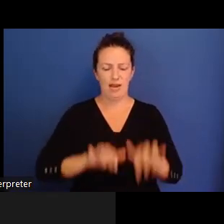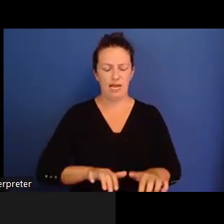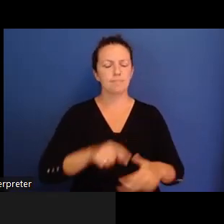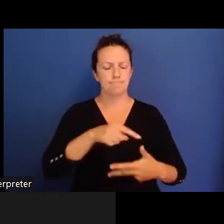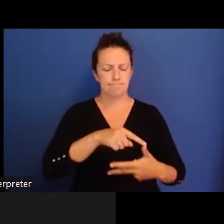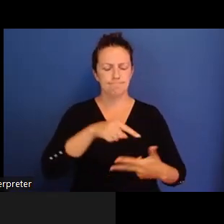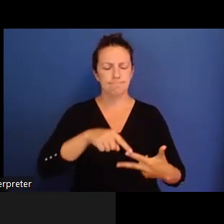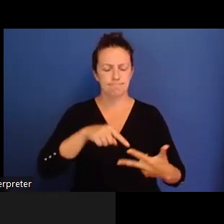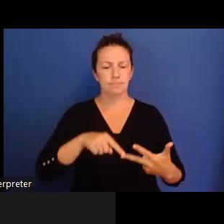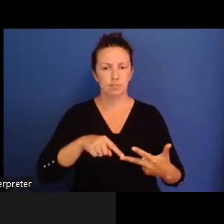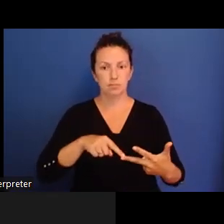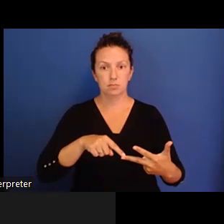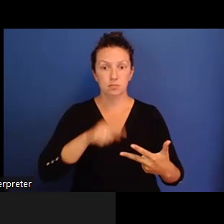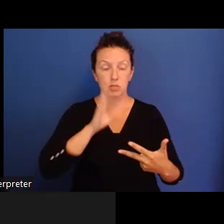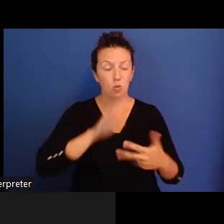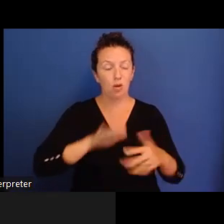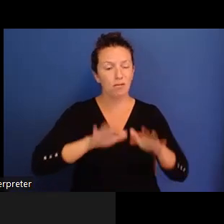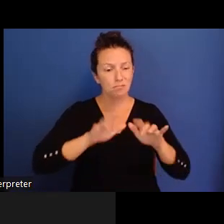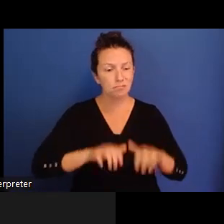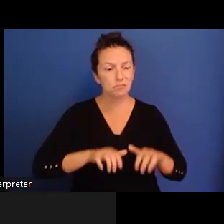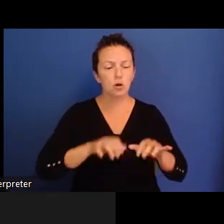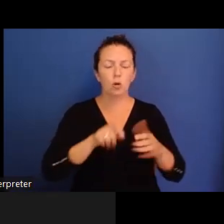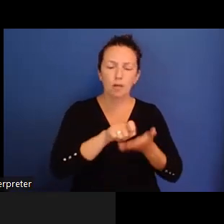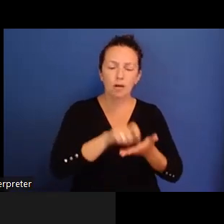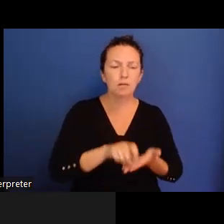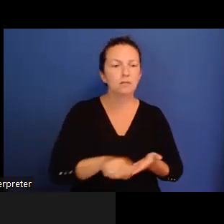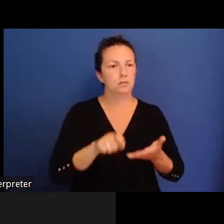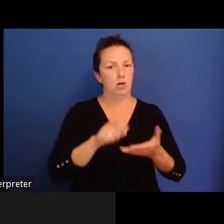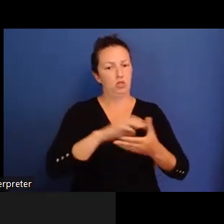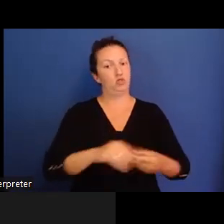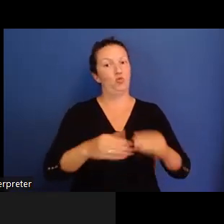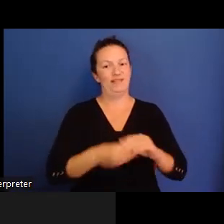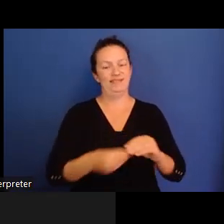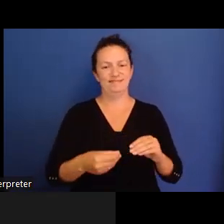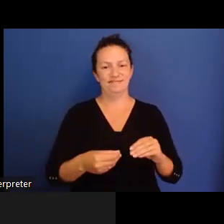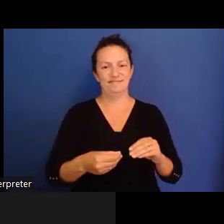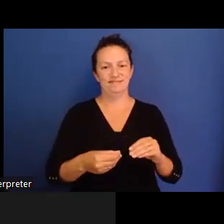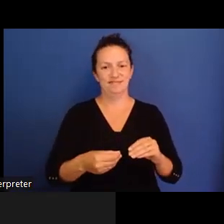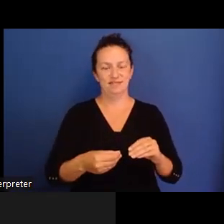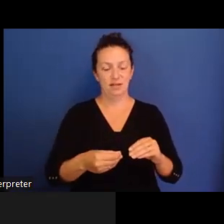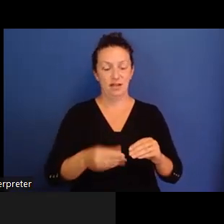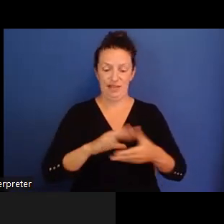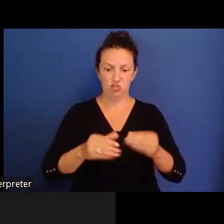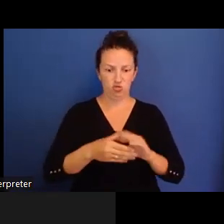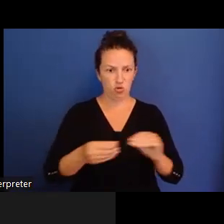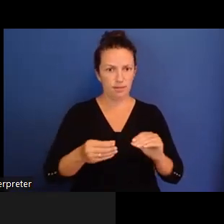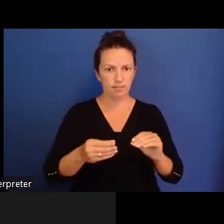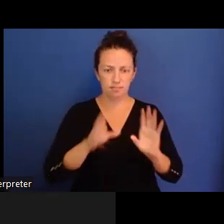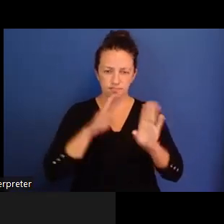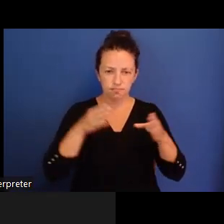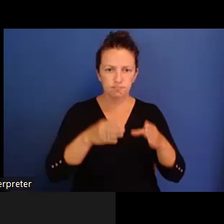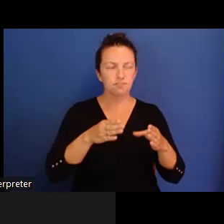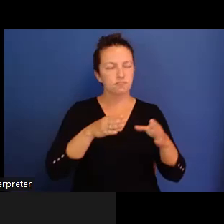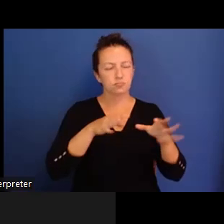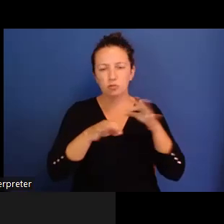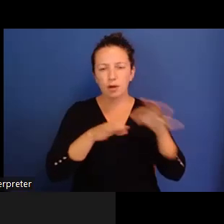write stories that I said that, you know, basically describe an accomplishment or an achievement.